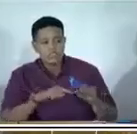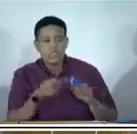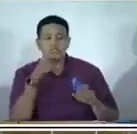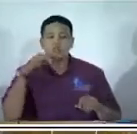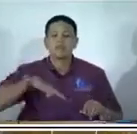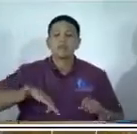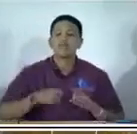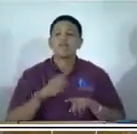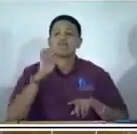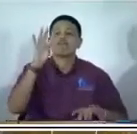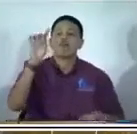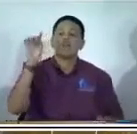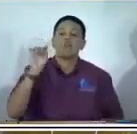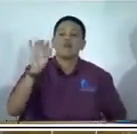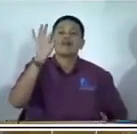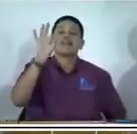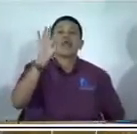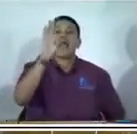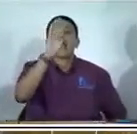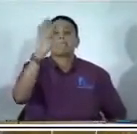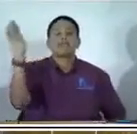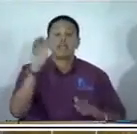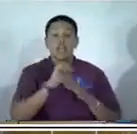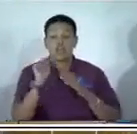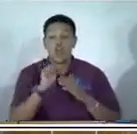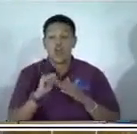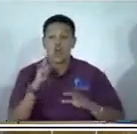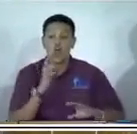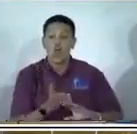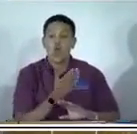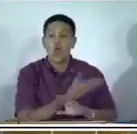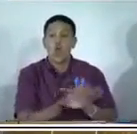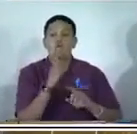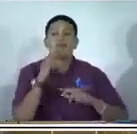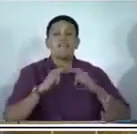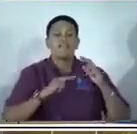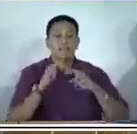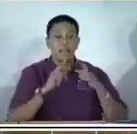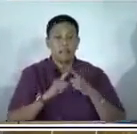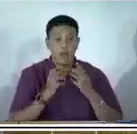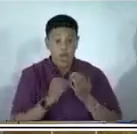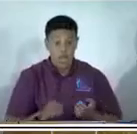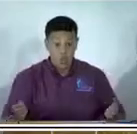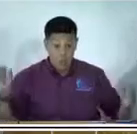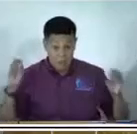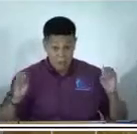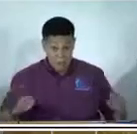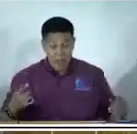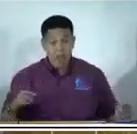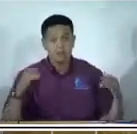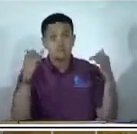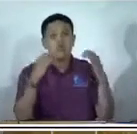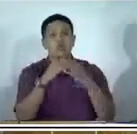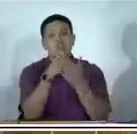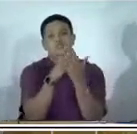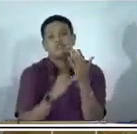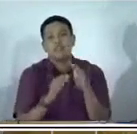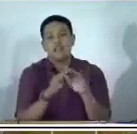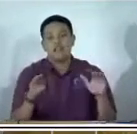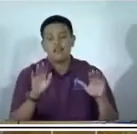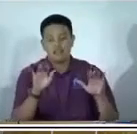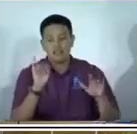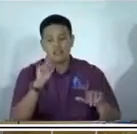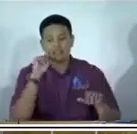a $4.9 billion upgrade of building and equipment, again, now in the design stage, and that's the